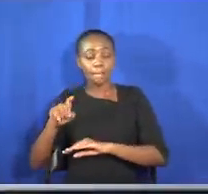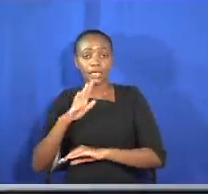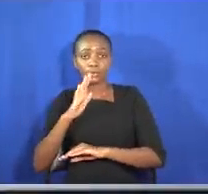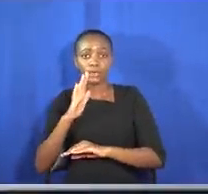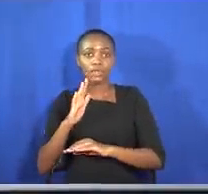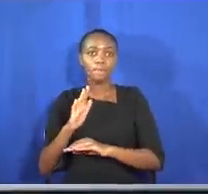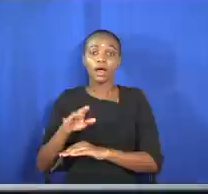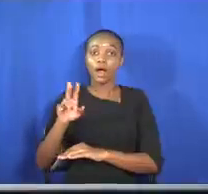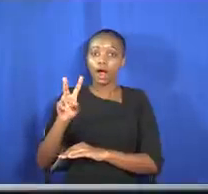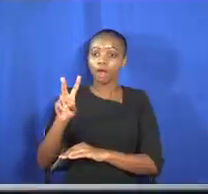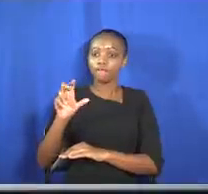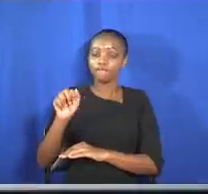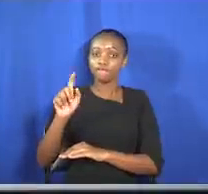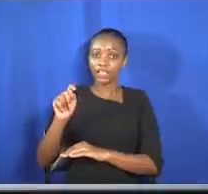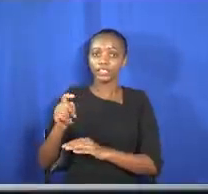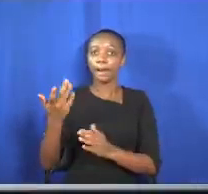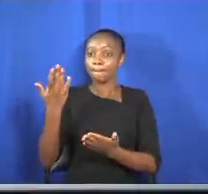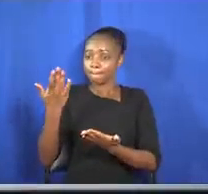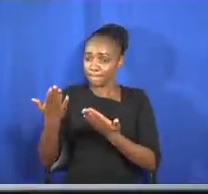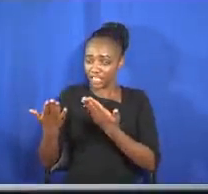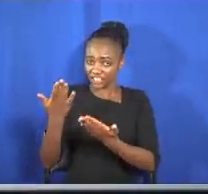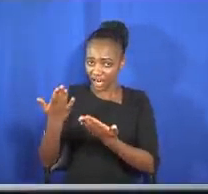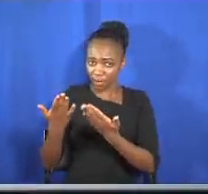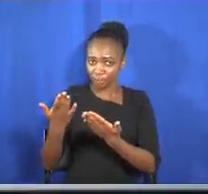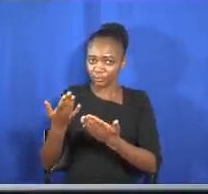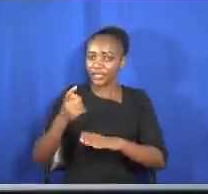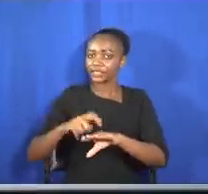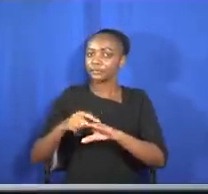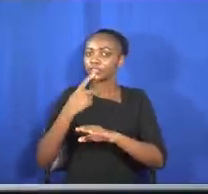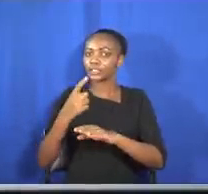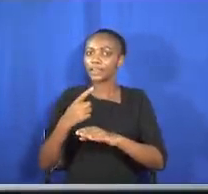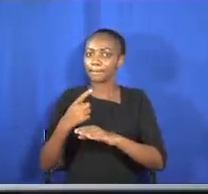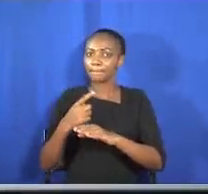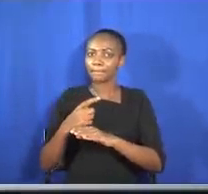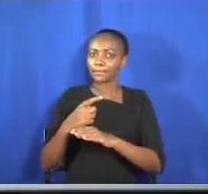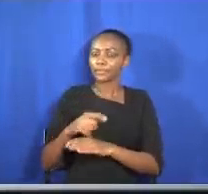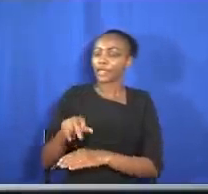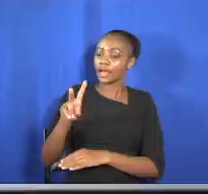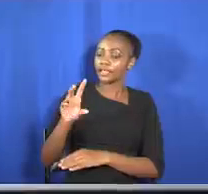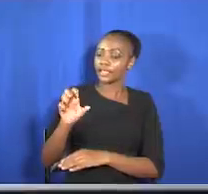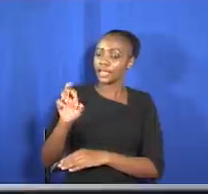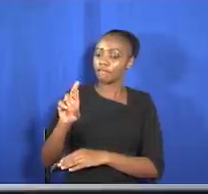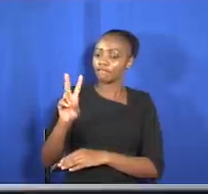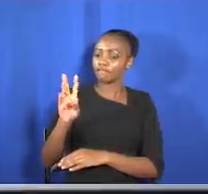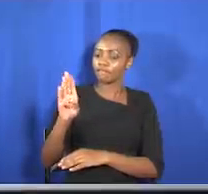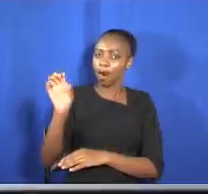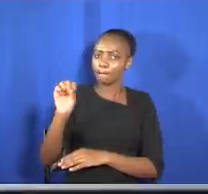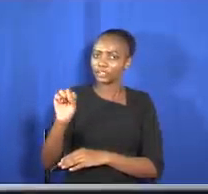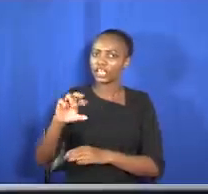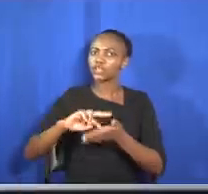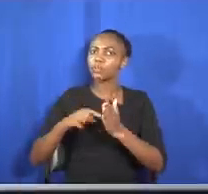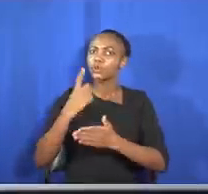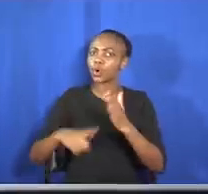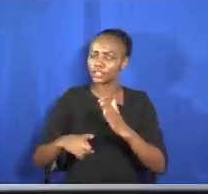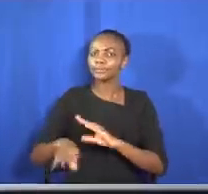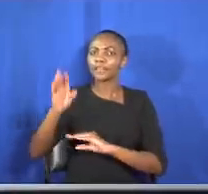must be overt. That is, they are measurable. When you talk about the performance verbs of that learning outcome,